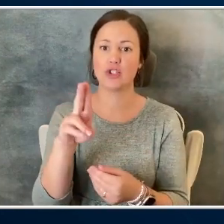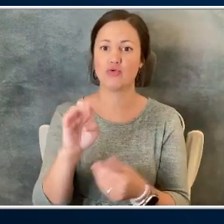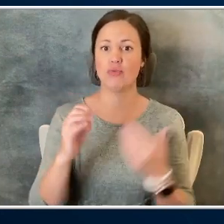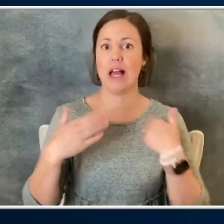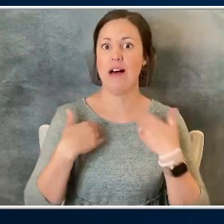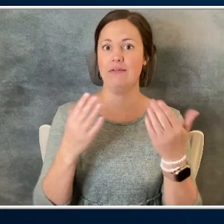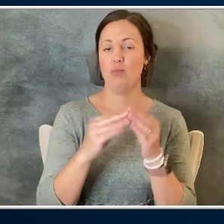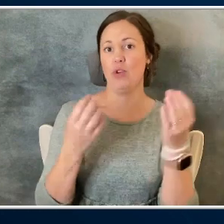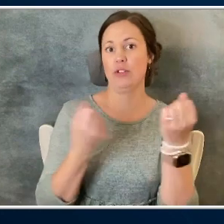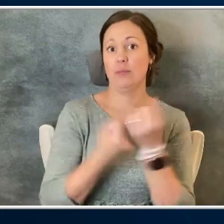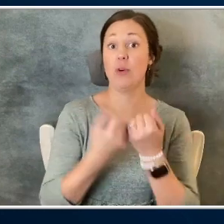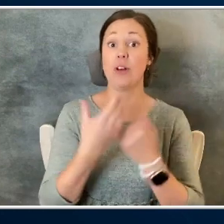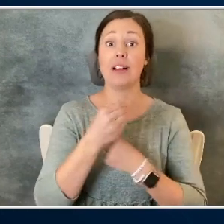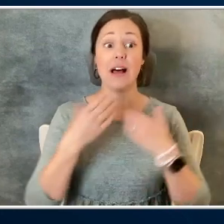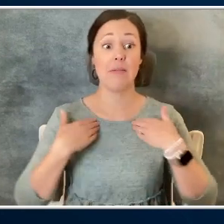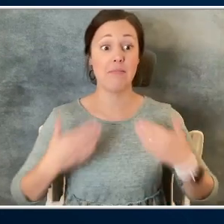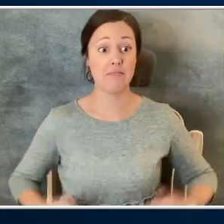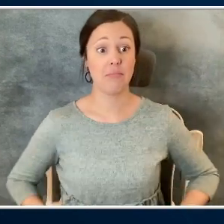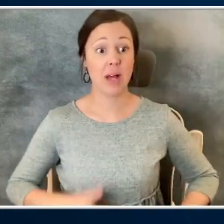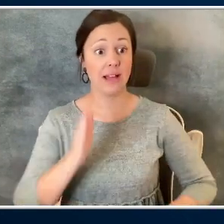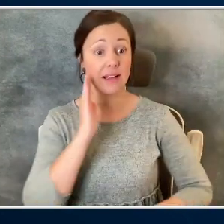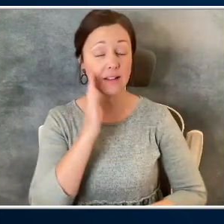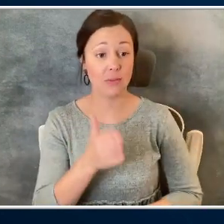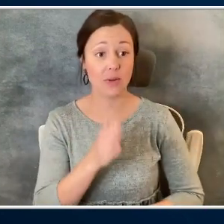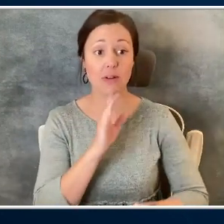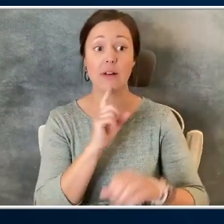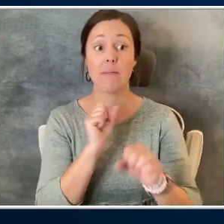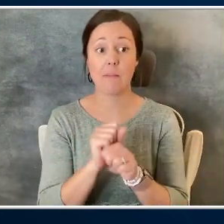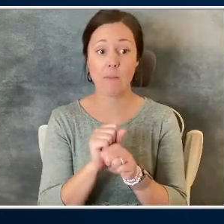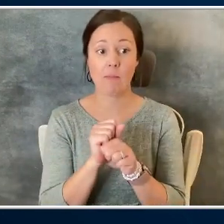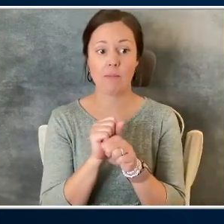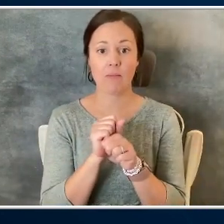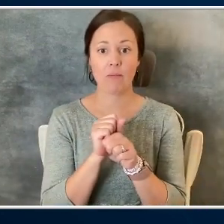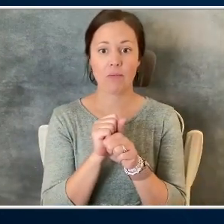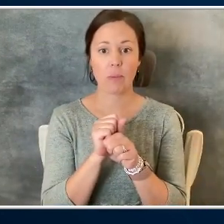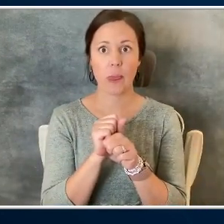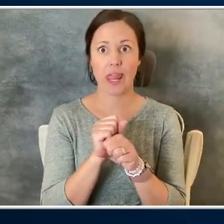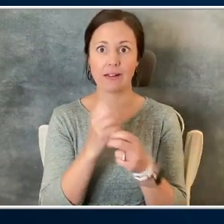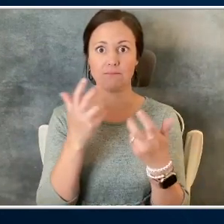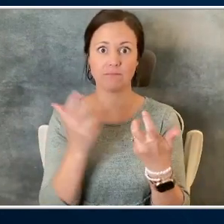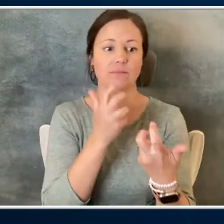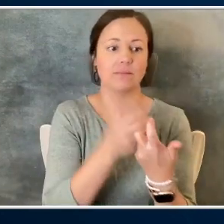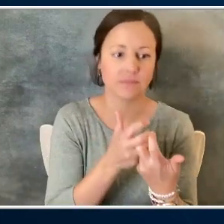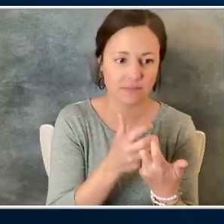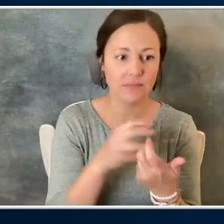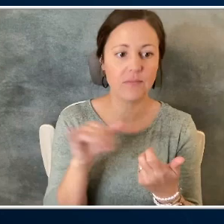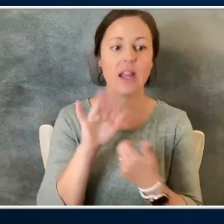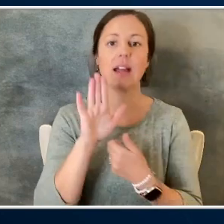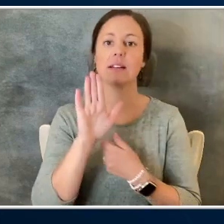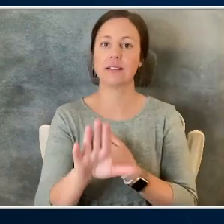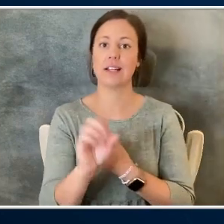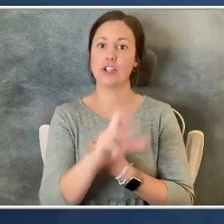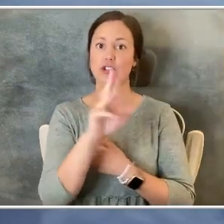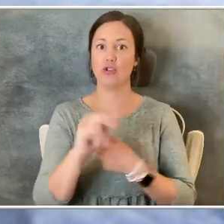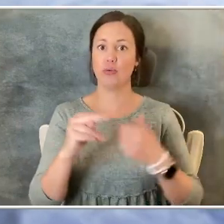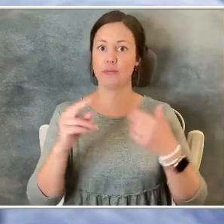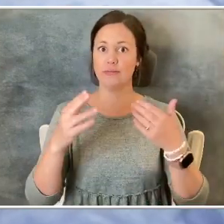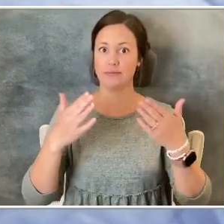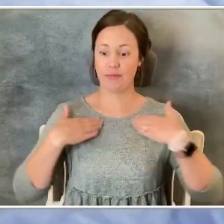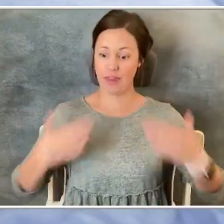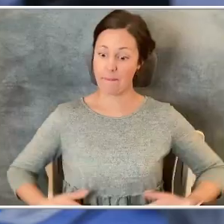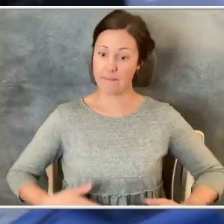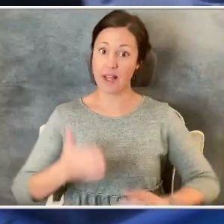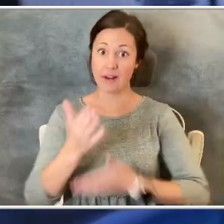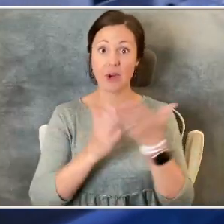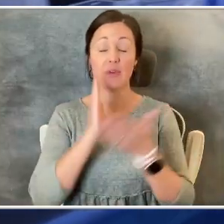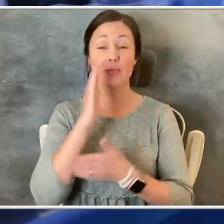body will actually, you know, incorporate it or use it as its own tissue, and it'll get its own blood flow. So